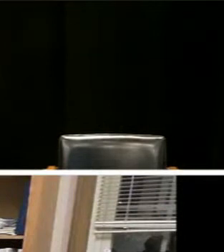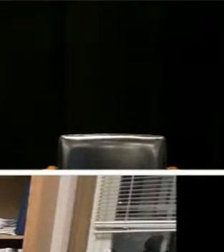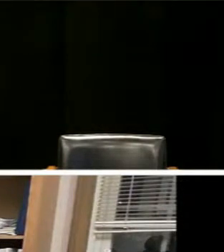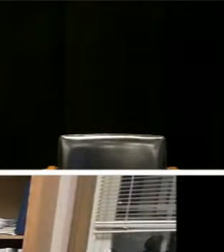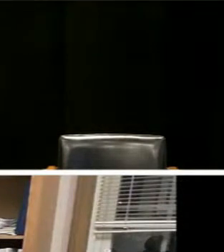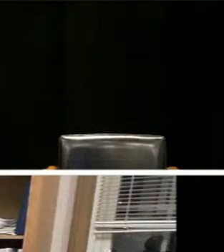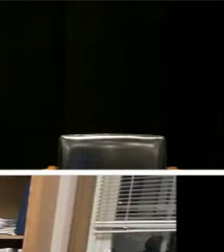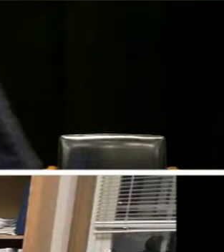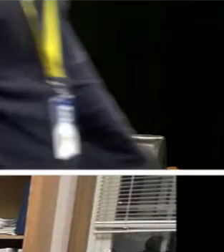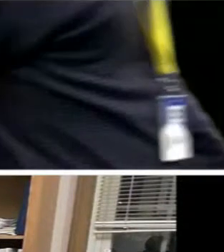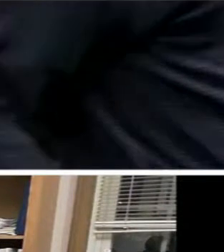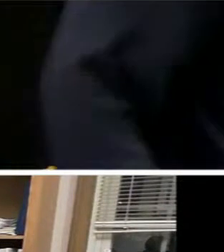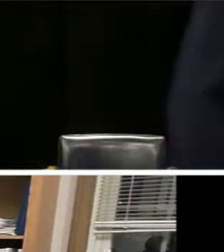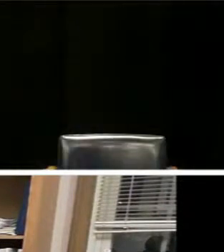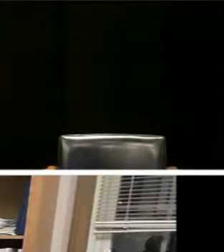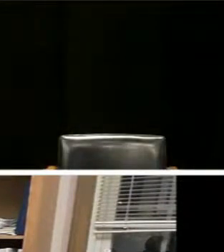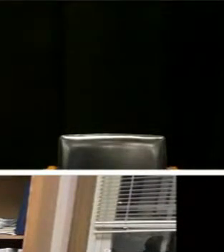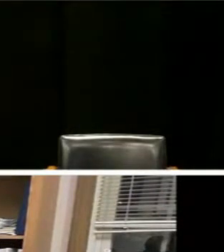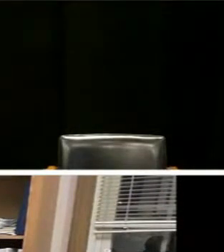larger storm event.